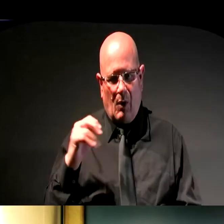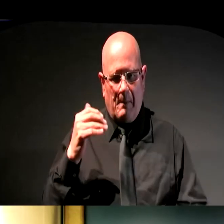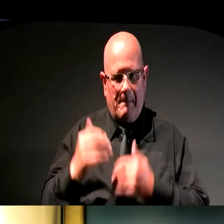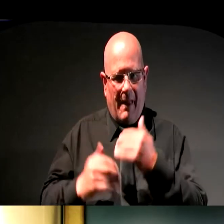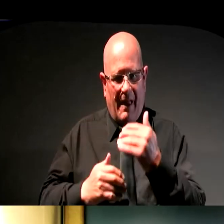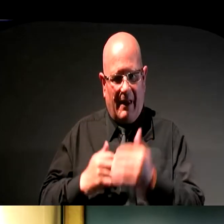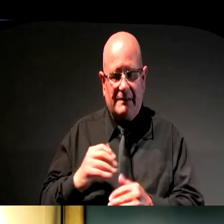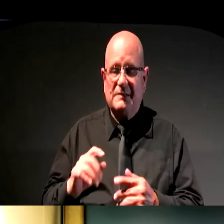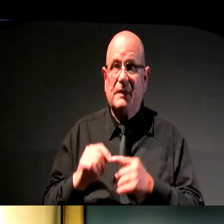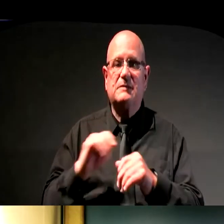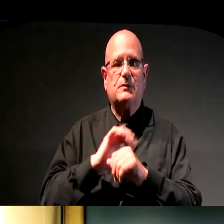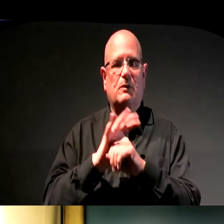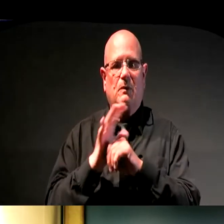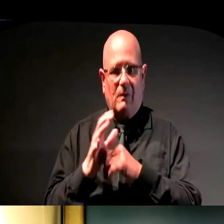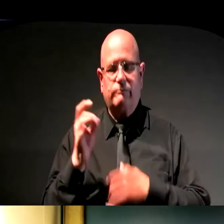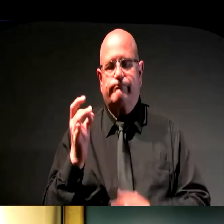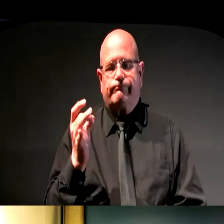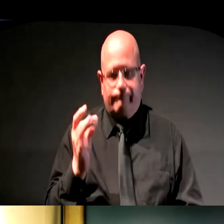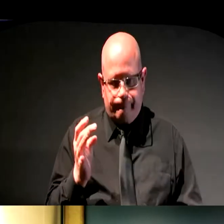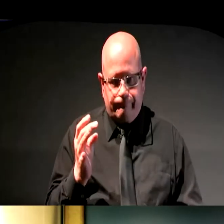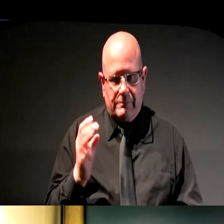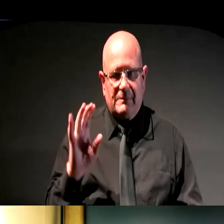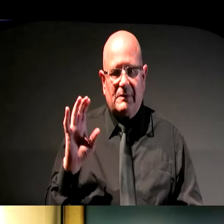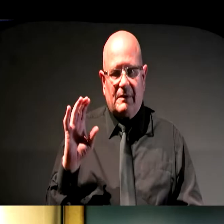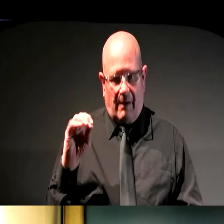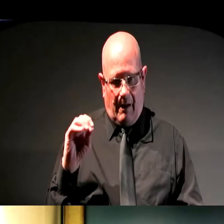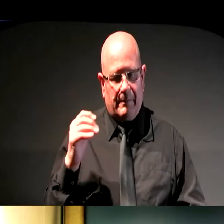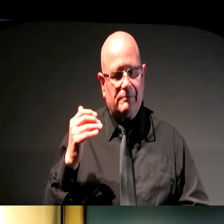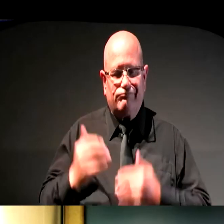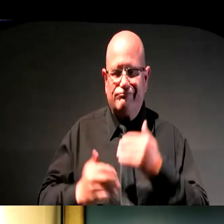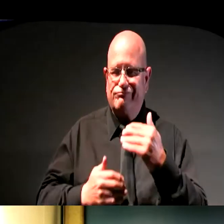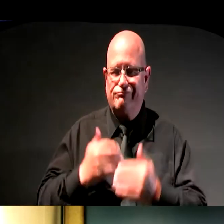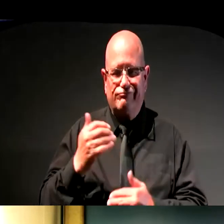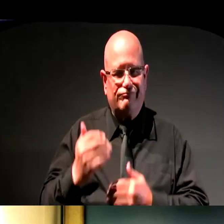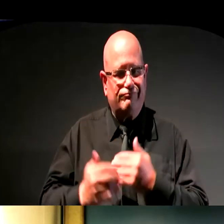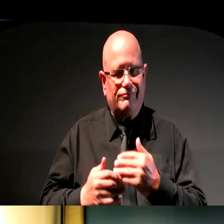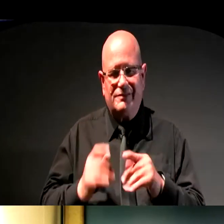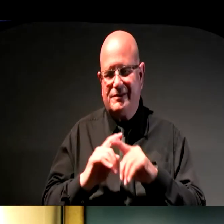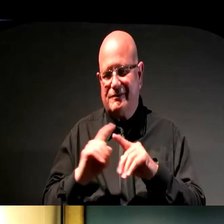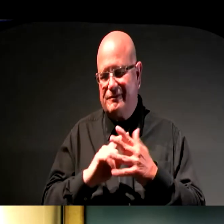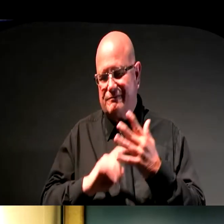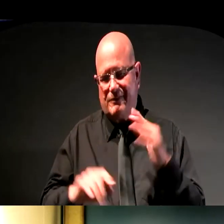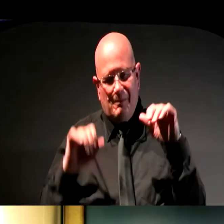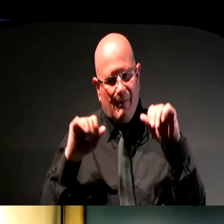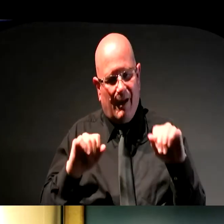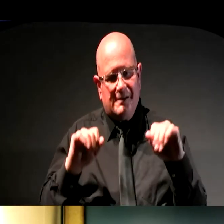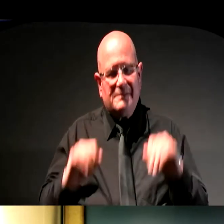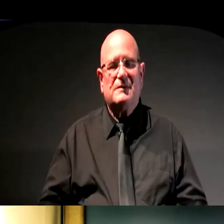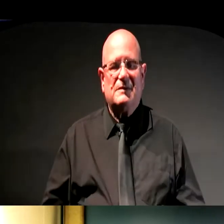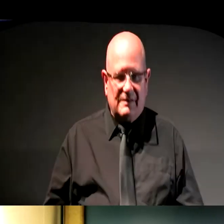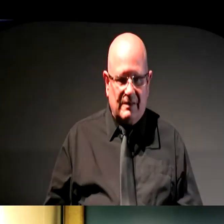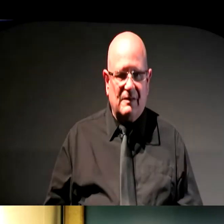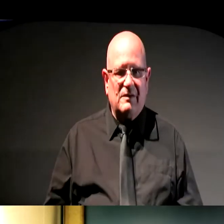and the move to hybrid work, is the company as a whole has embraced so much flexibility that, other than meetings that you kind of need to be